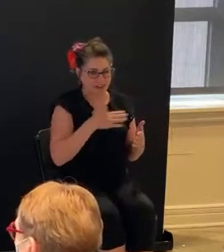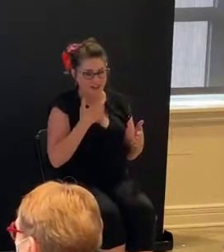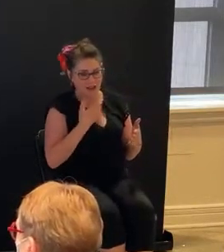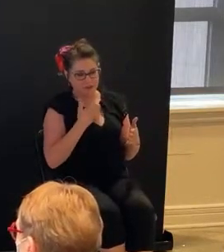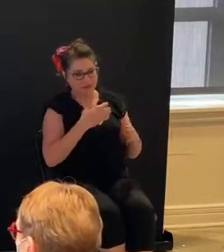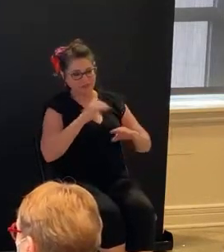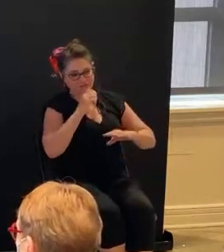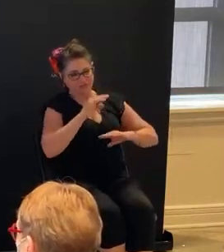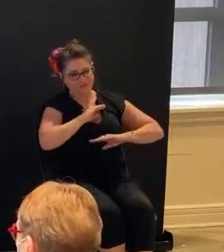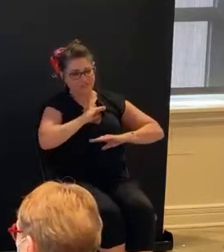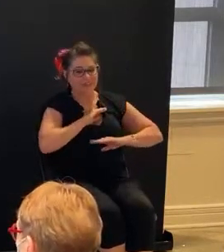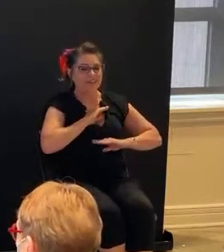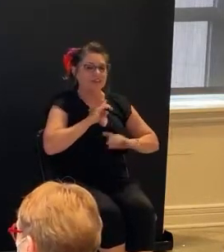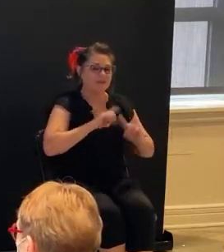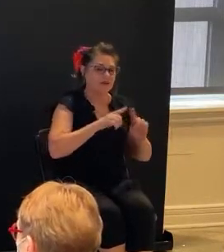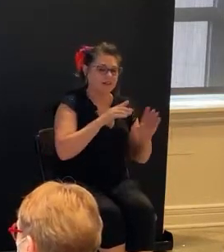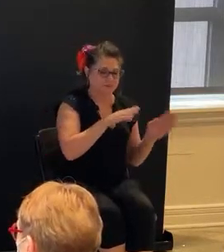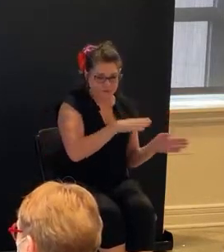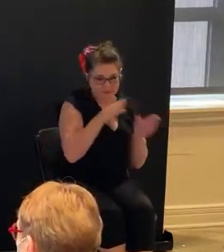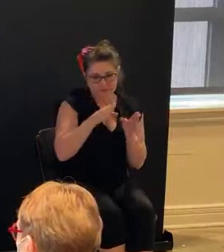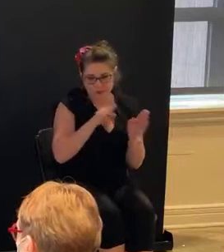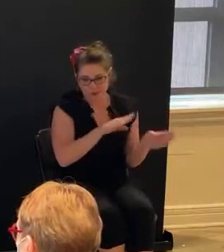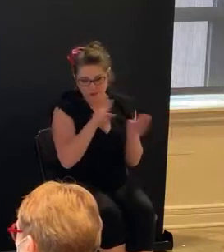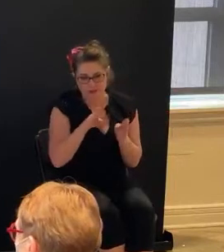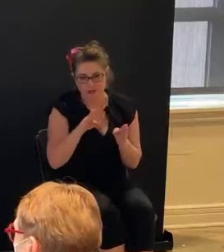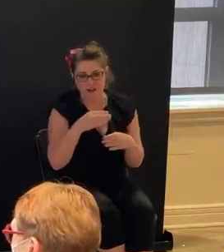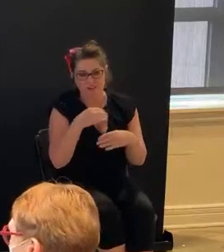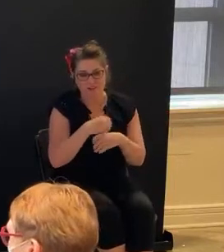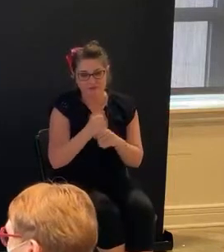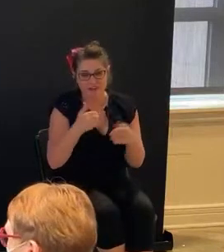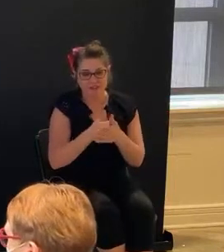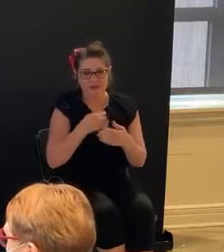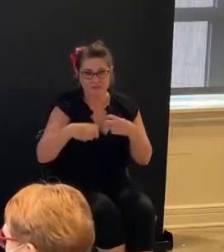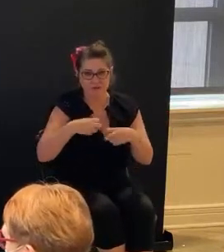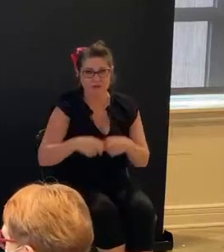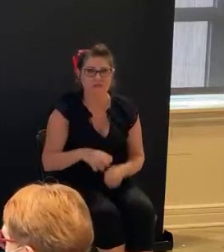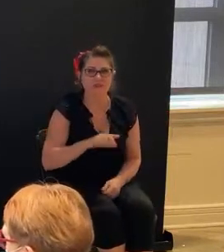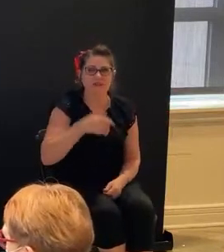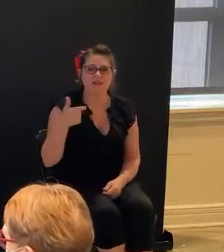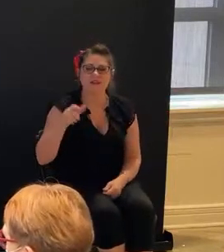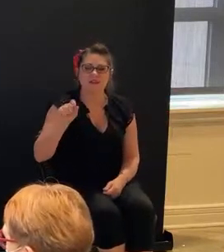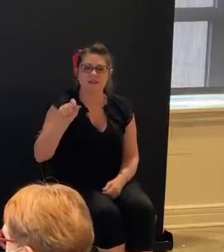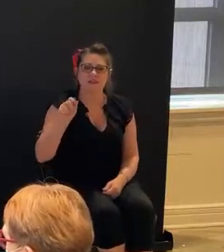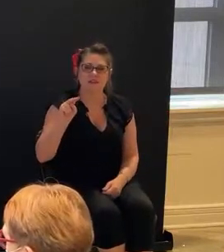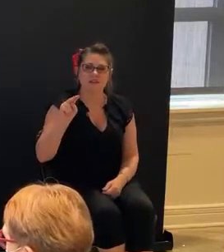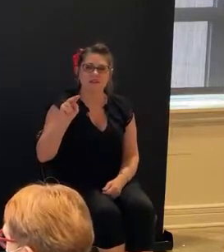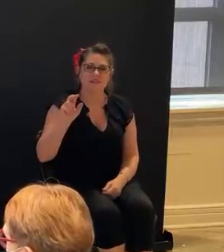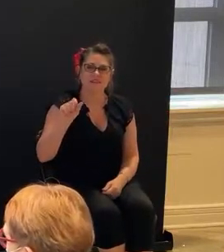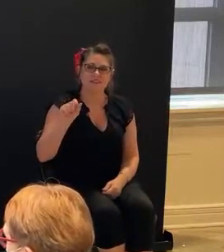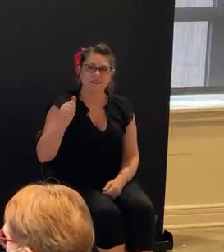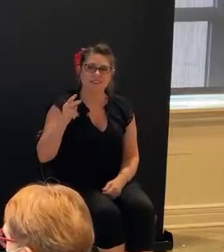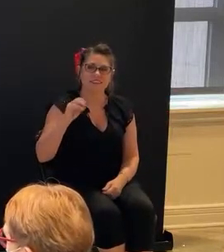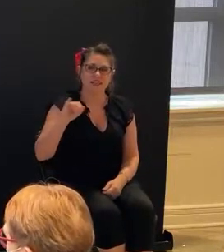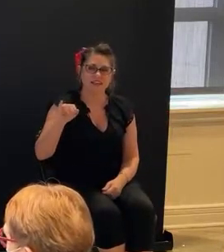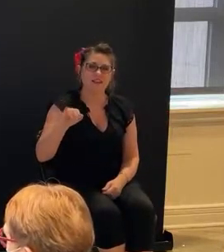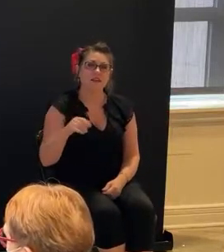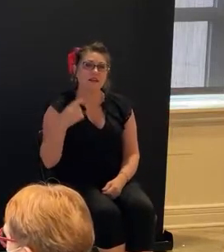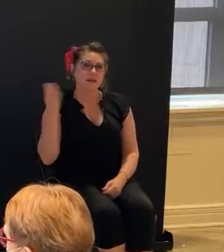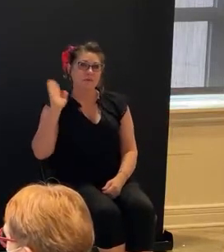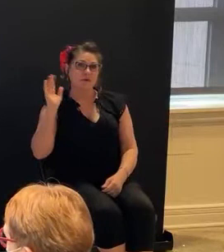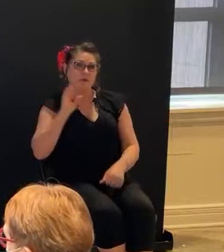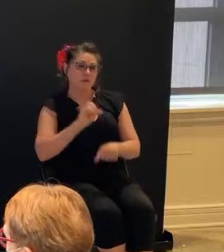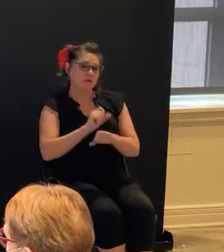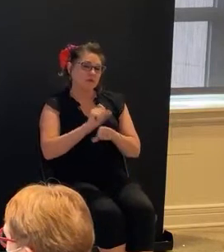what you did and you make new problems, so. And in my previous job at the Seattle Times, where I was, you know, like a